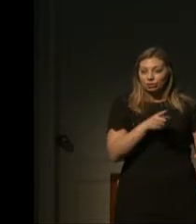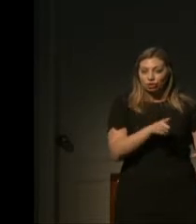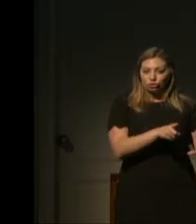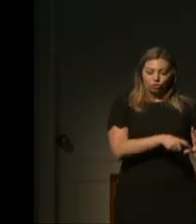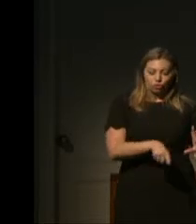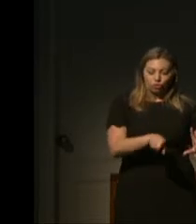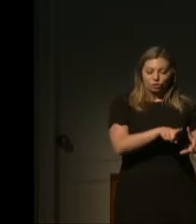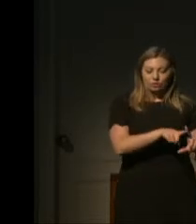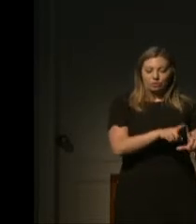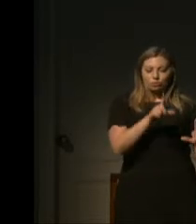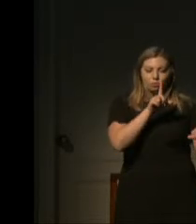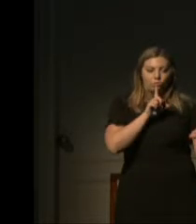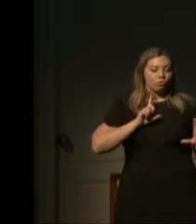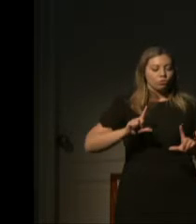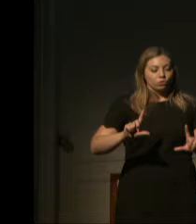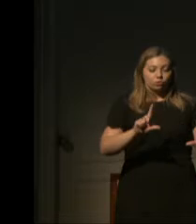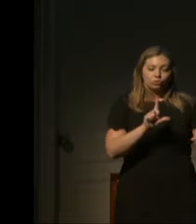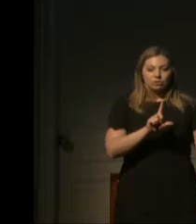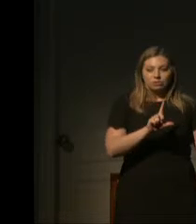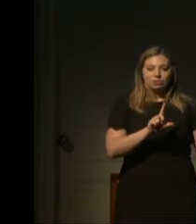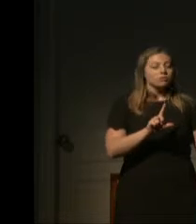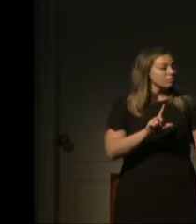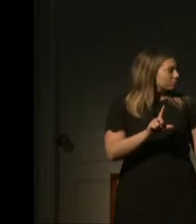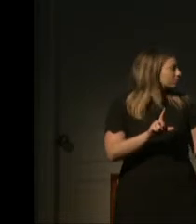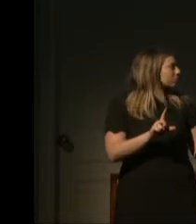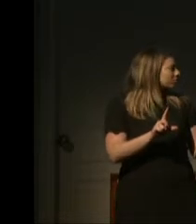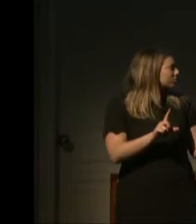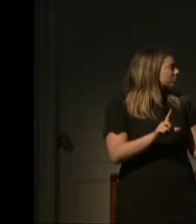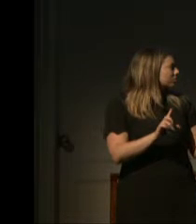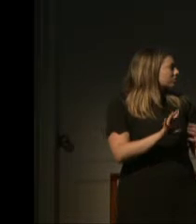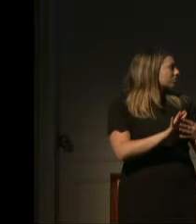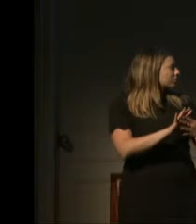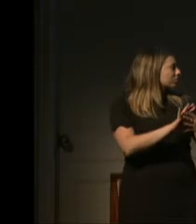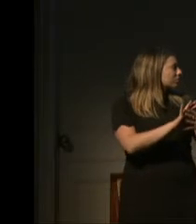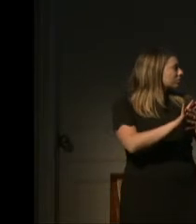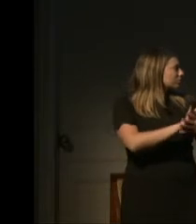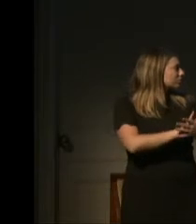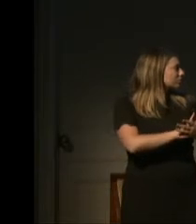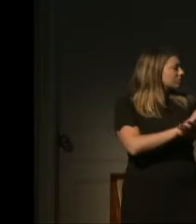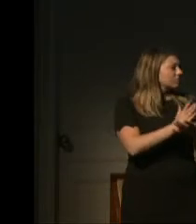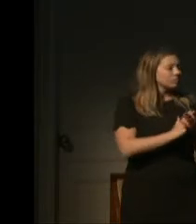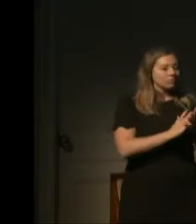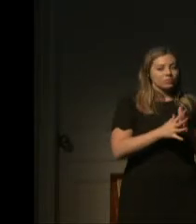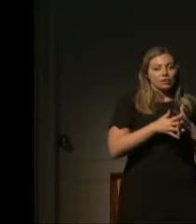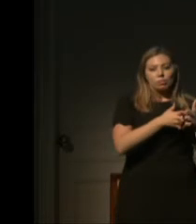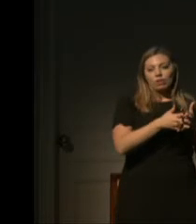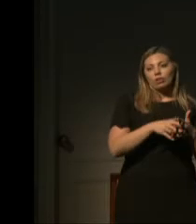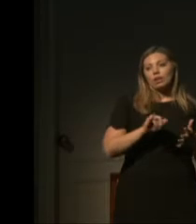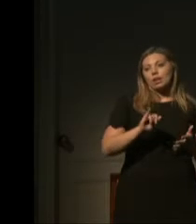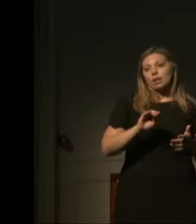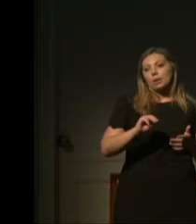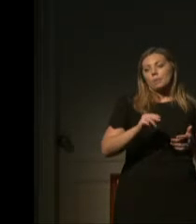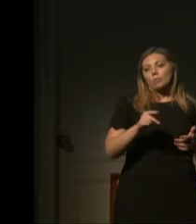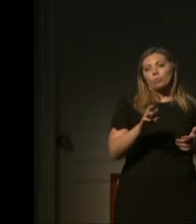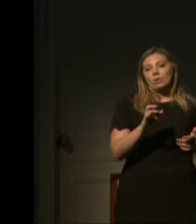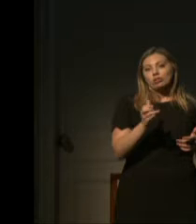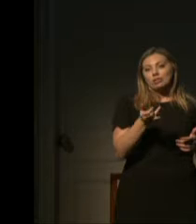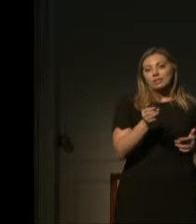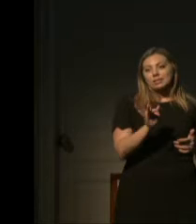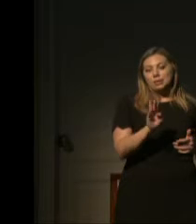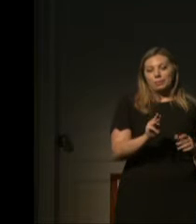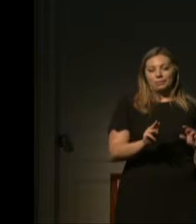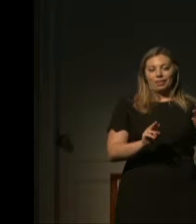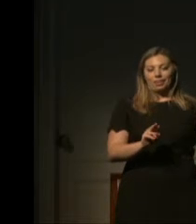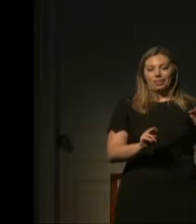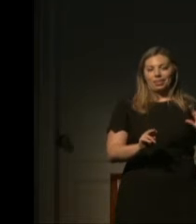circle of portraits that blend together. Some of our American Impressionism is off to the left there. And